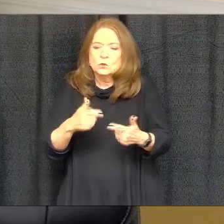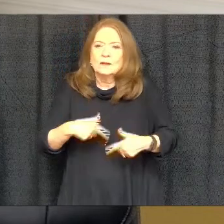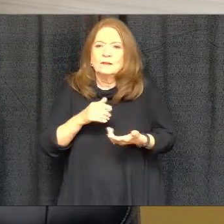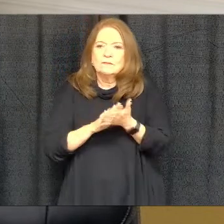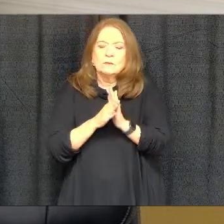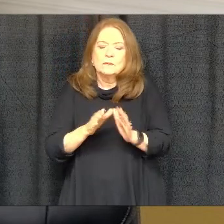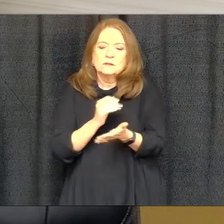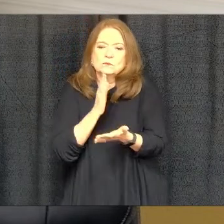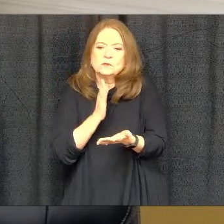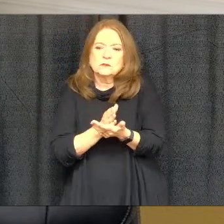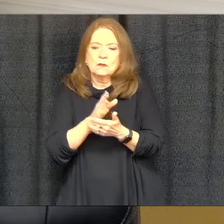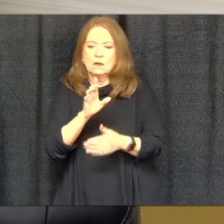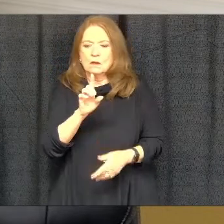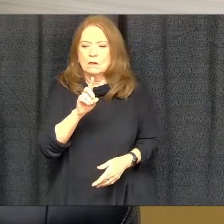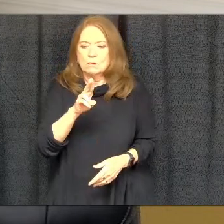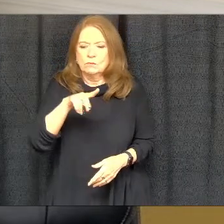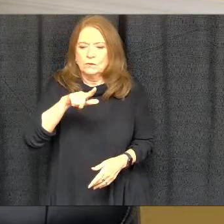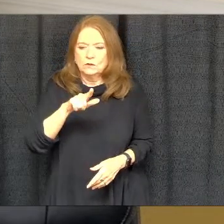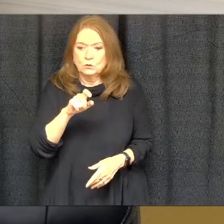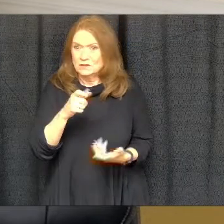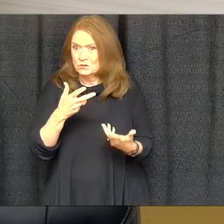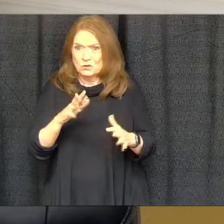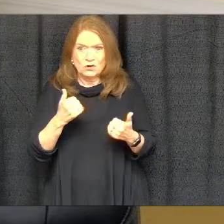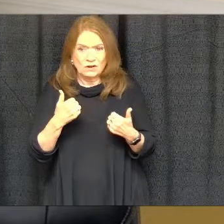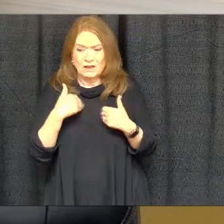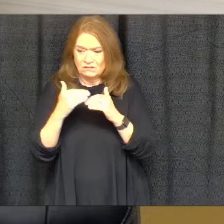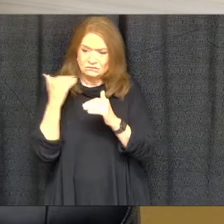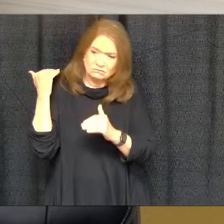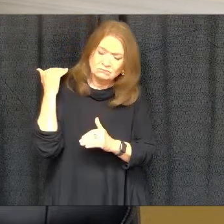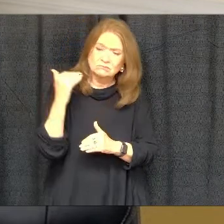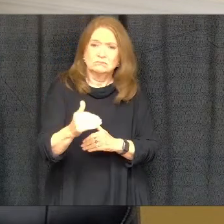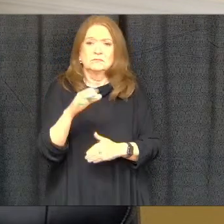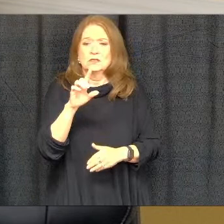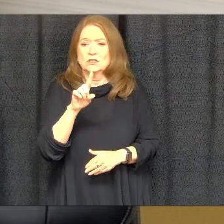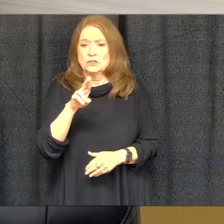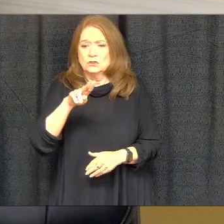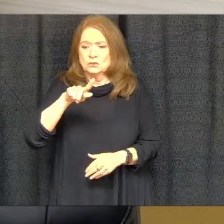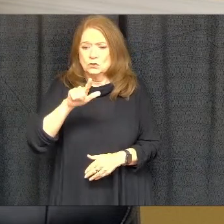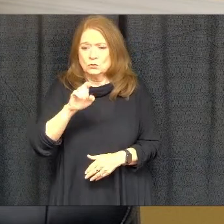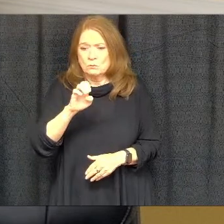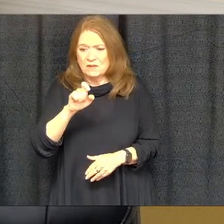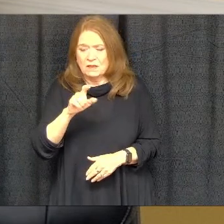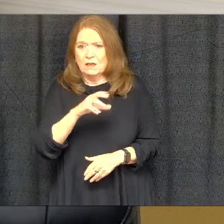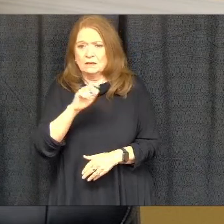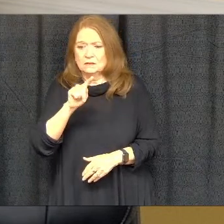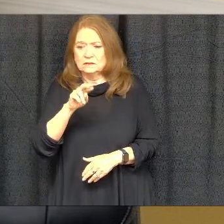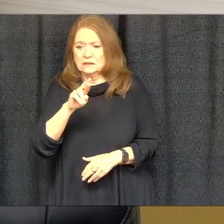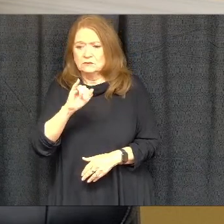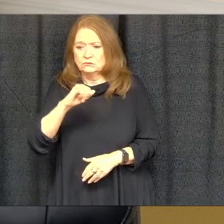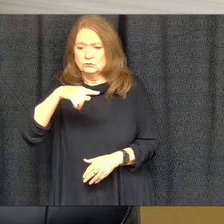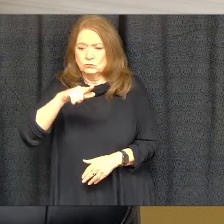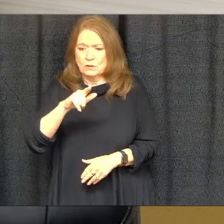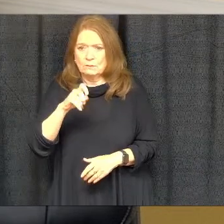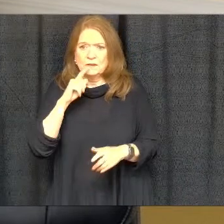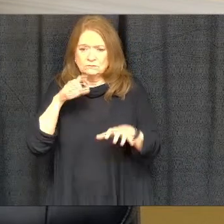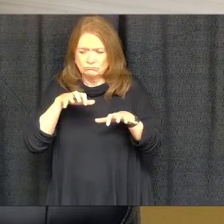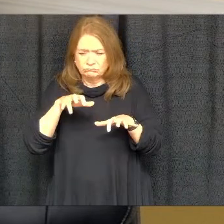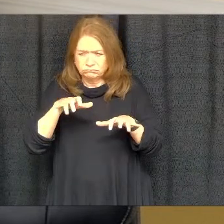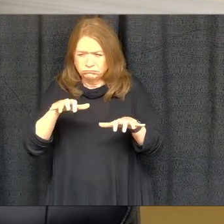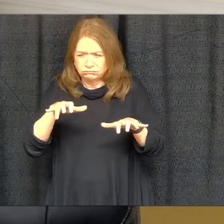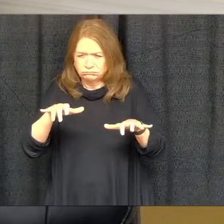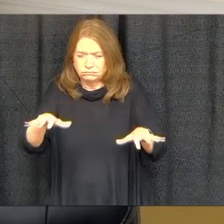want to stop the duplexes. We don't need any more. We already overburdened with duplexes and triplexes that has taken over a